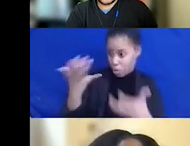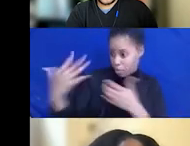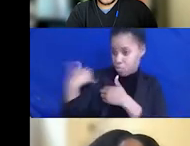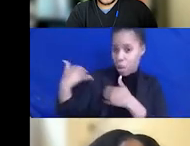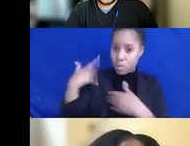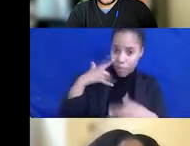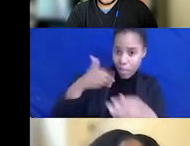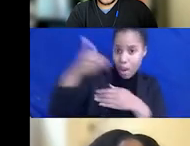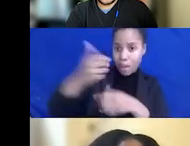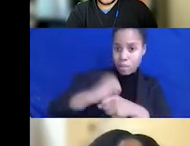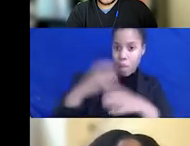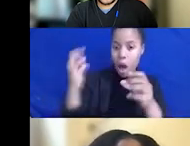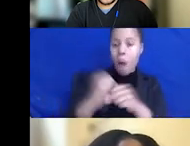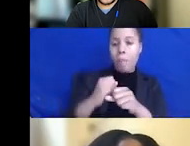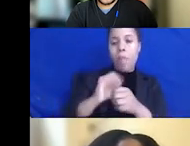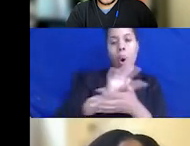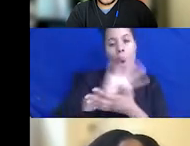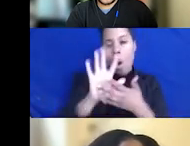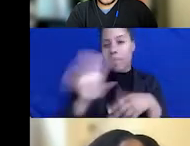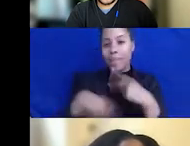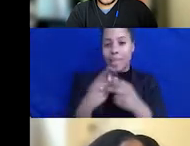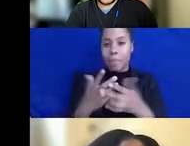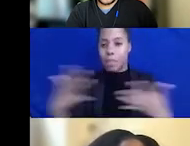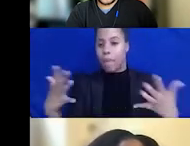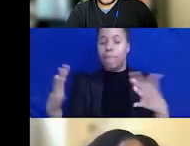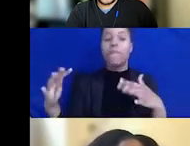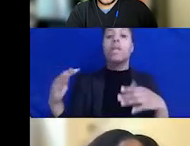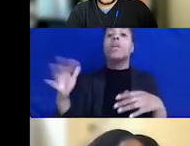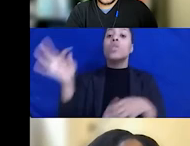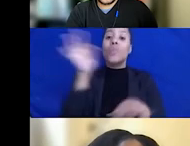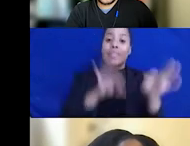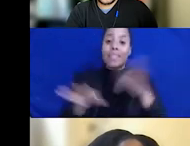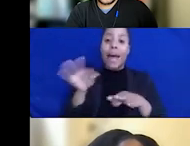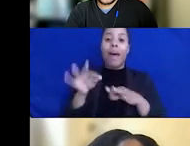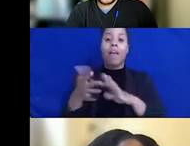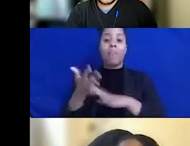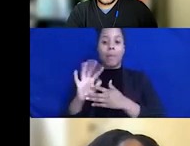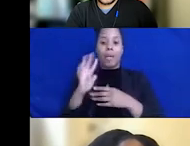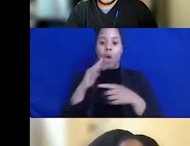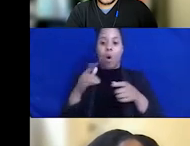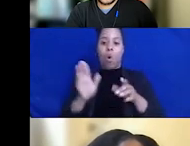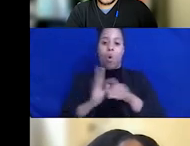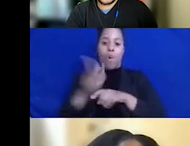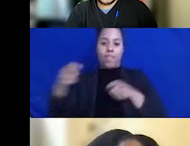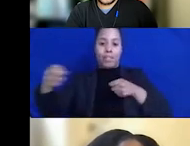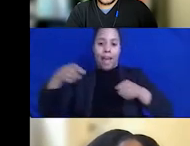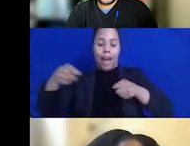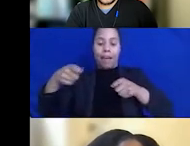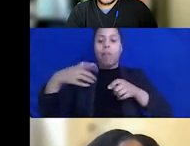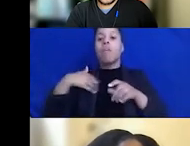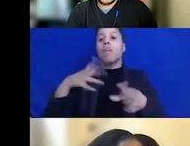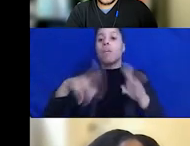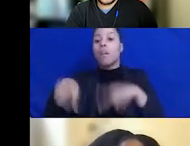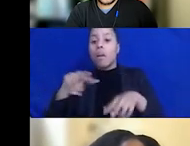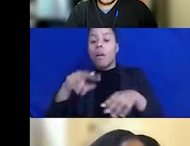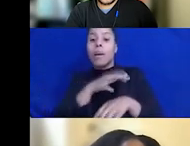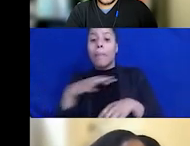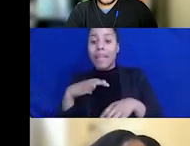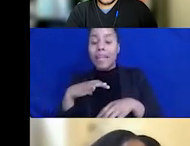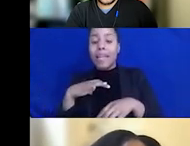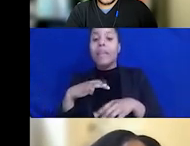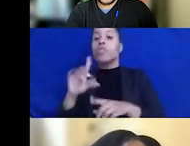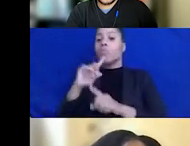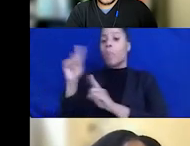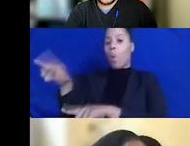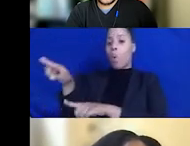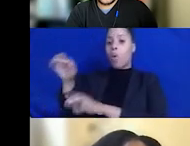all that stuff. And instead of being an oversight committee and reporting to Congress on what the intelligence community is becoming, they are